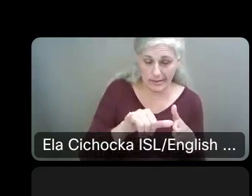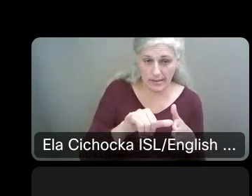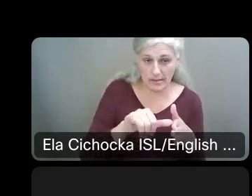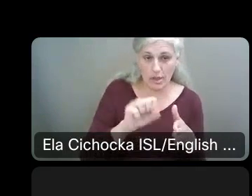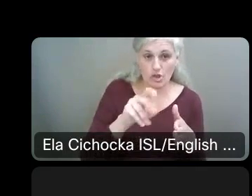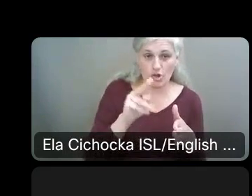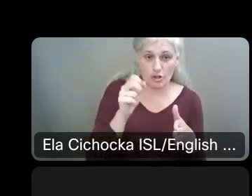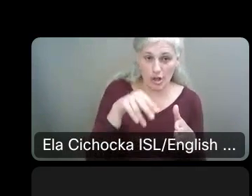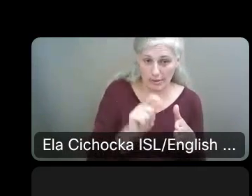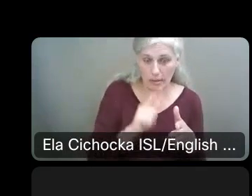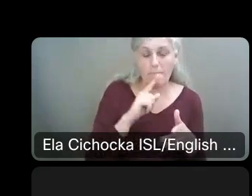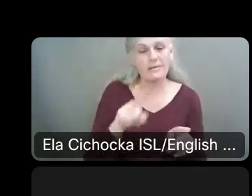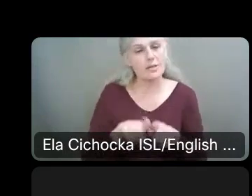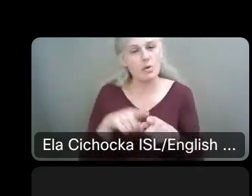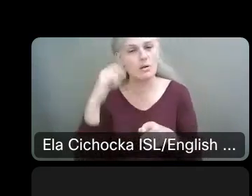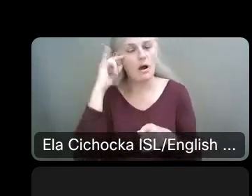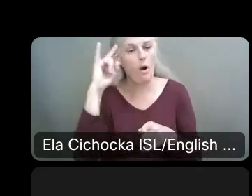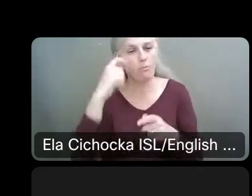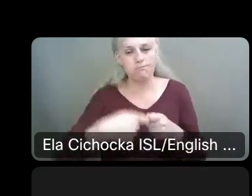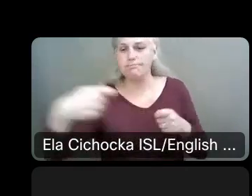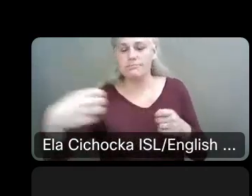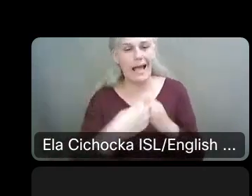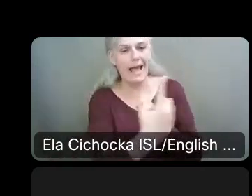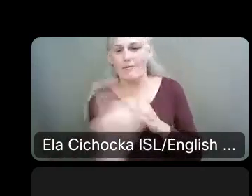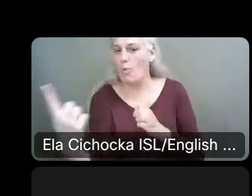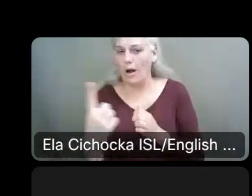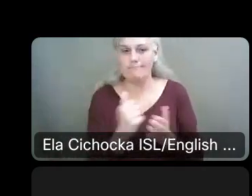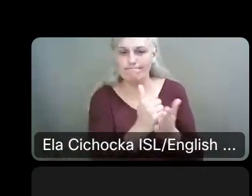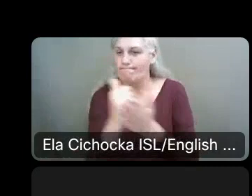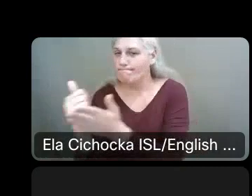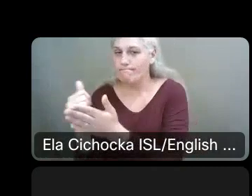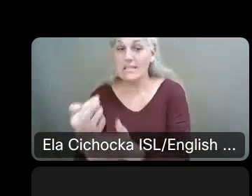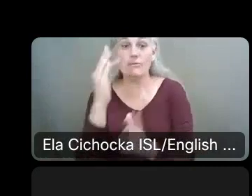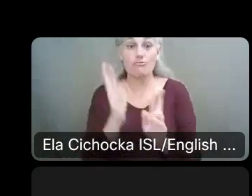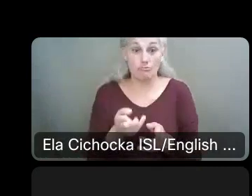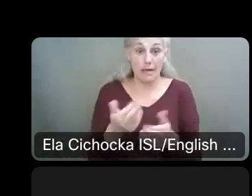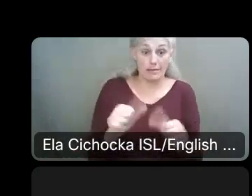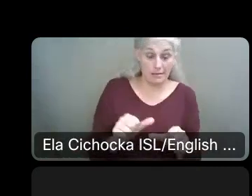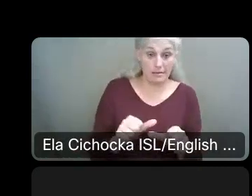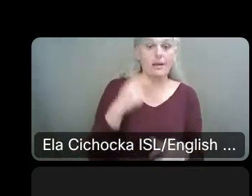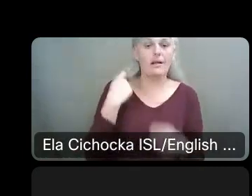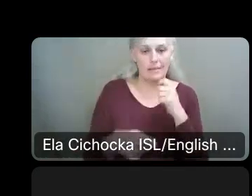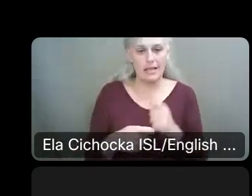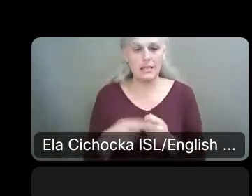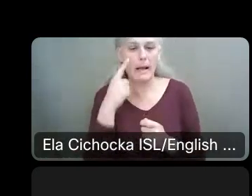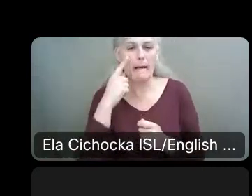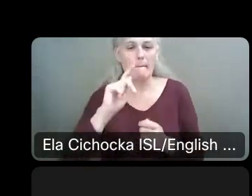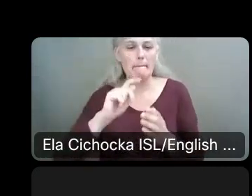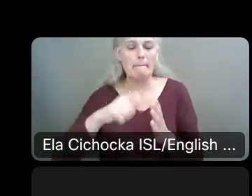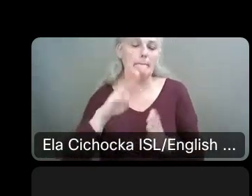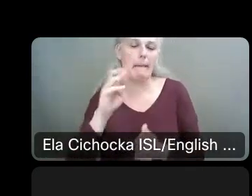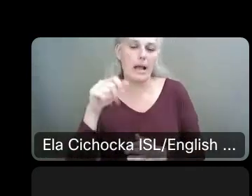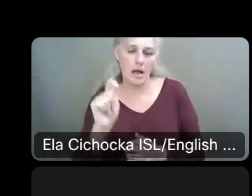hoping is that it's going to extend out to everyone once we get it right. And we have a pilot hospital identified